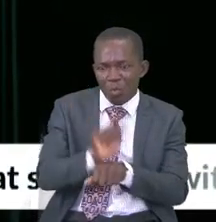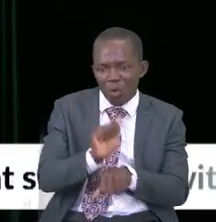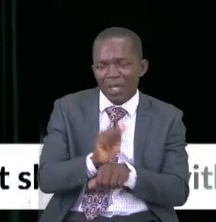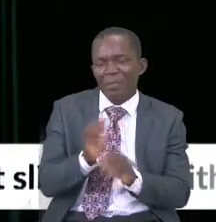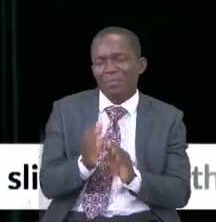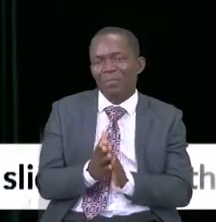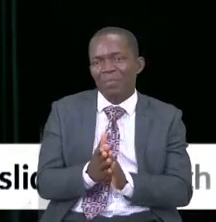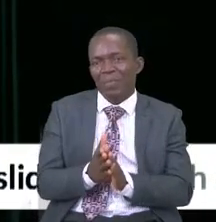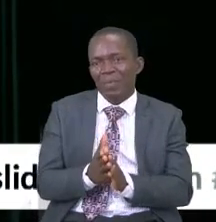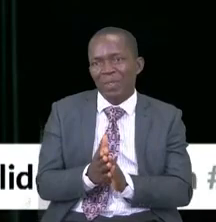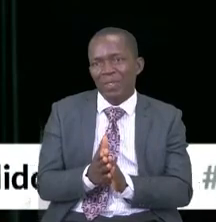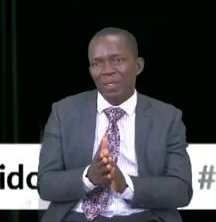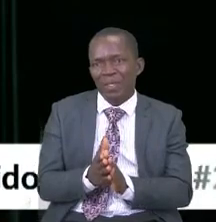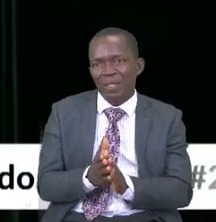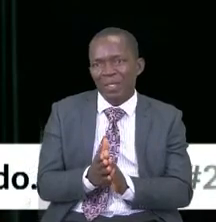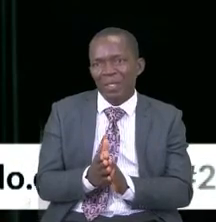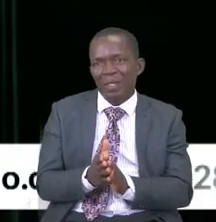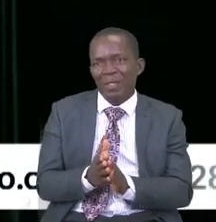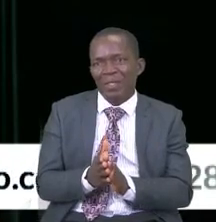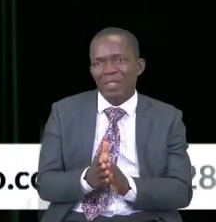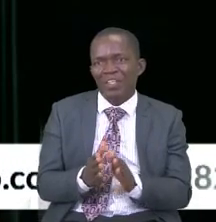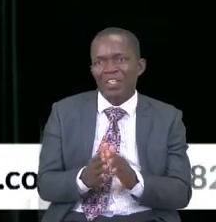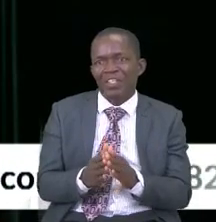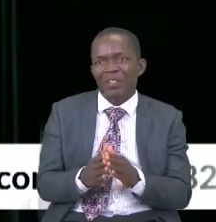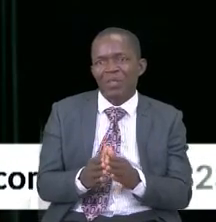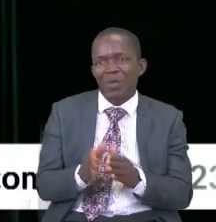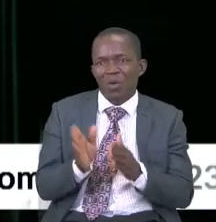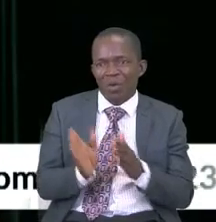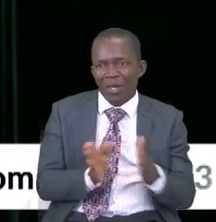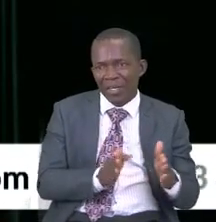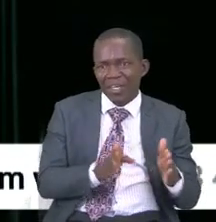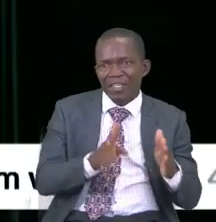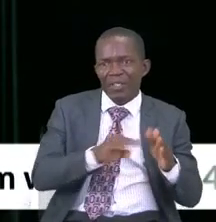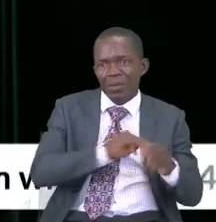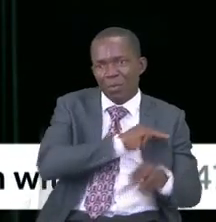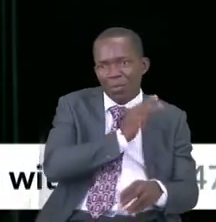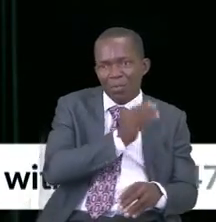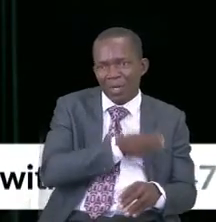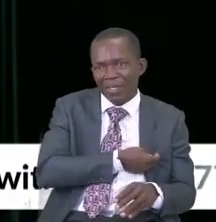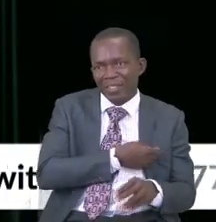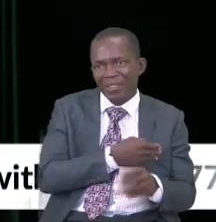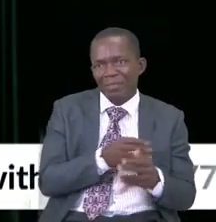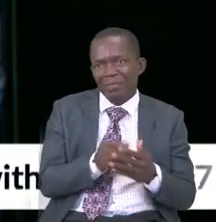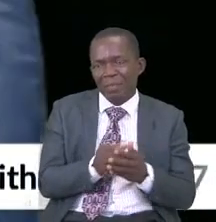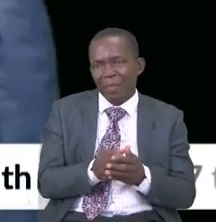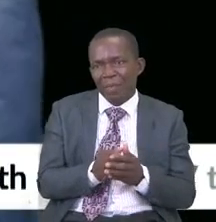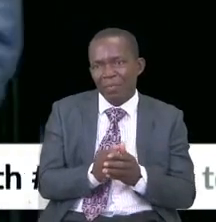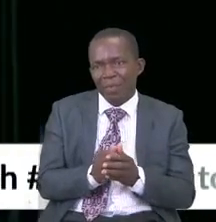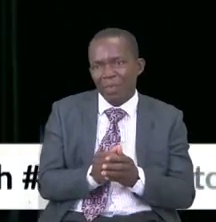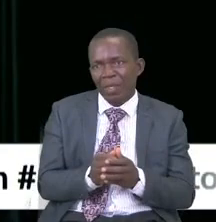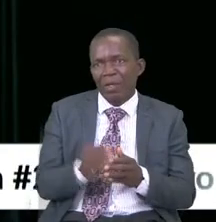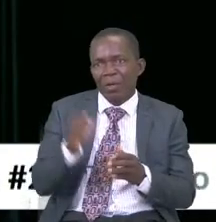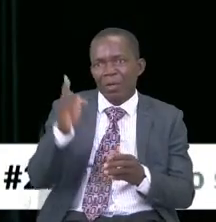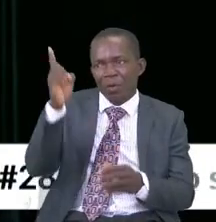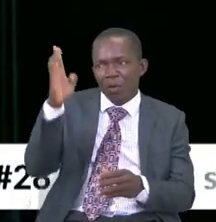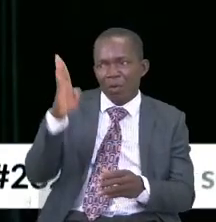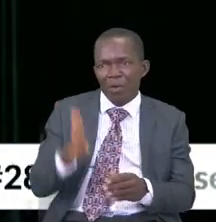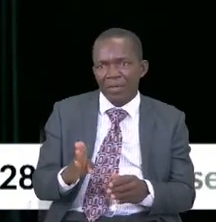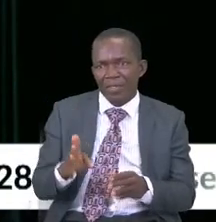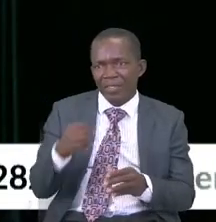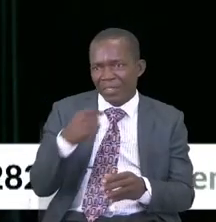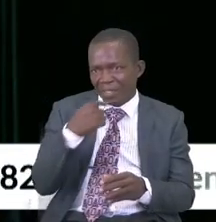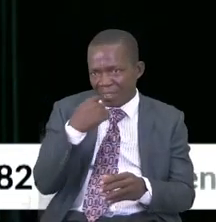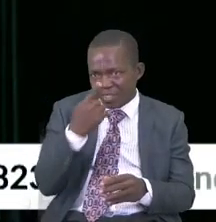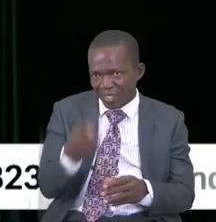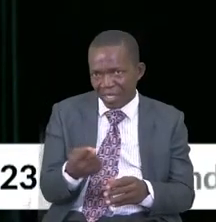mandate. The audacious mandate. When these men gathered, God didn't say, throw a